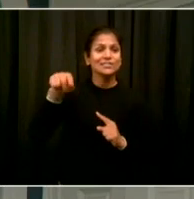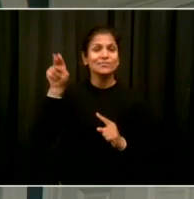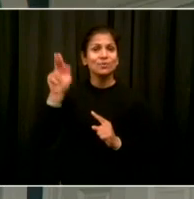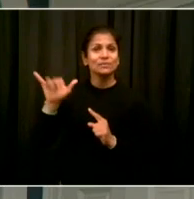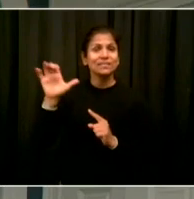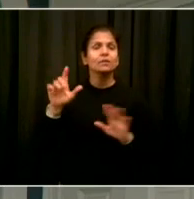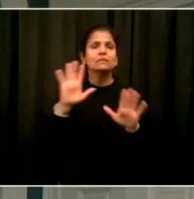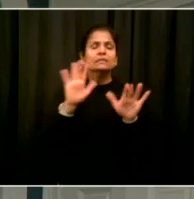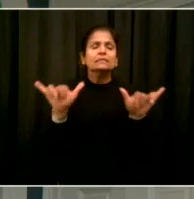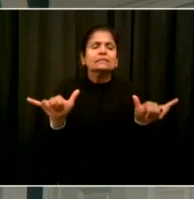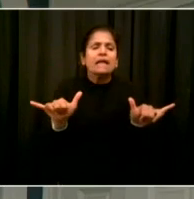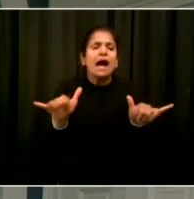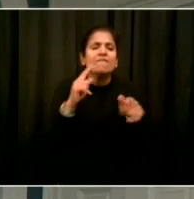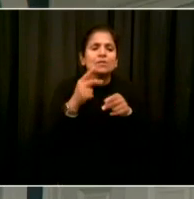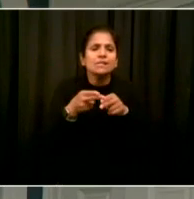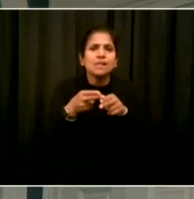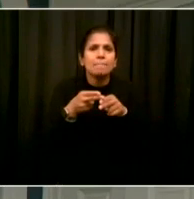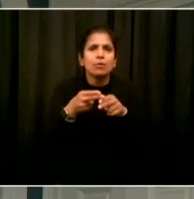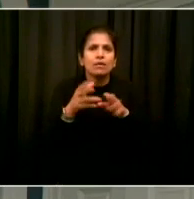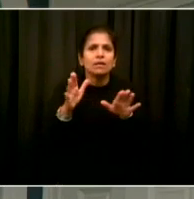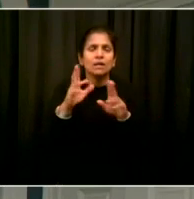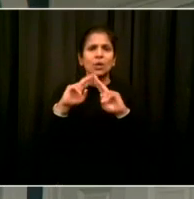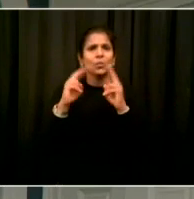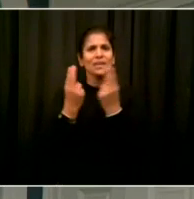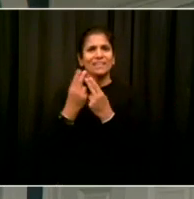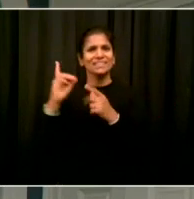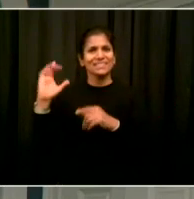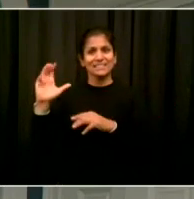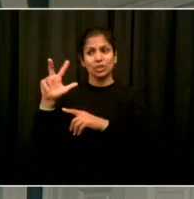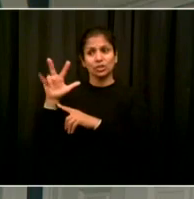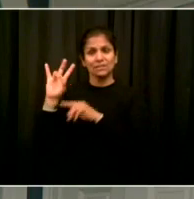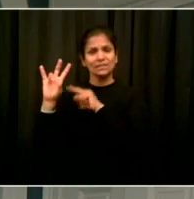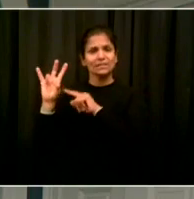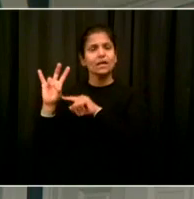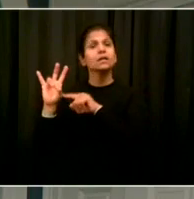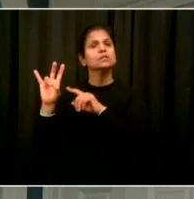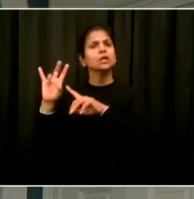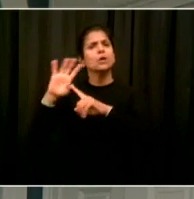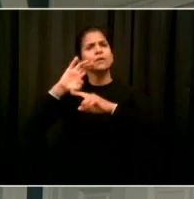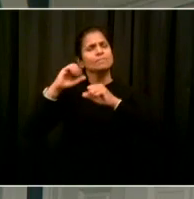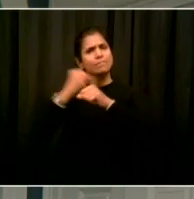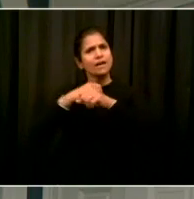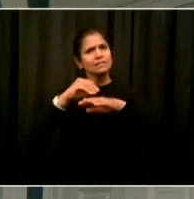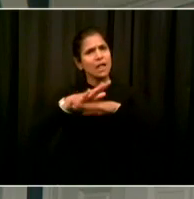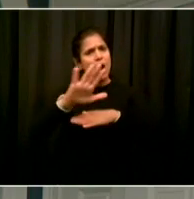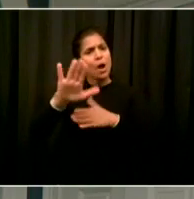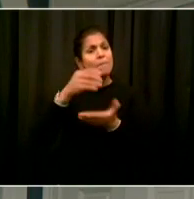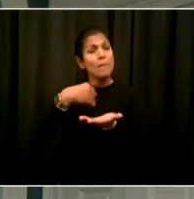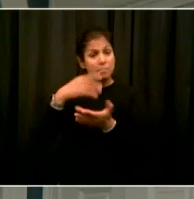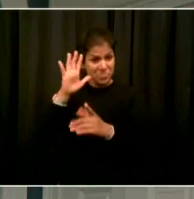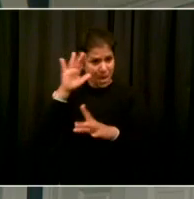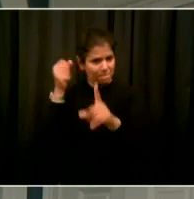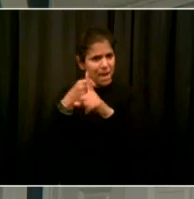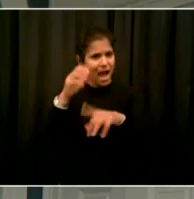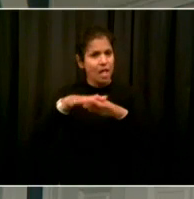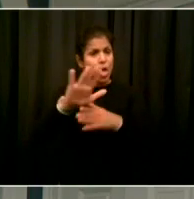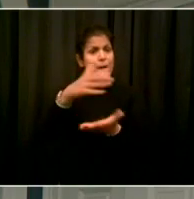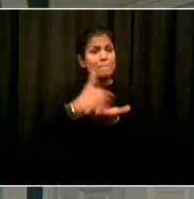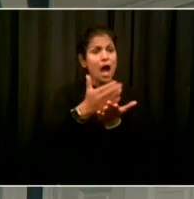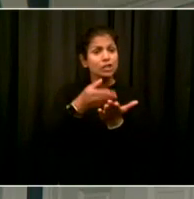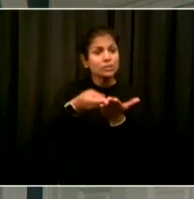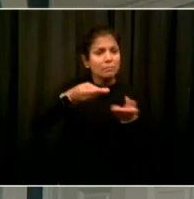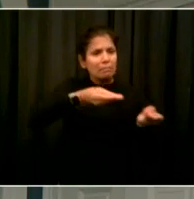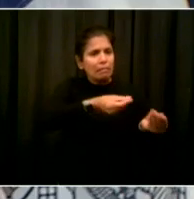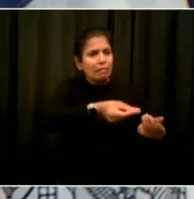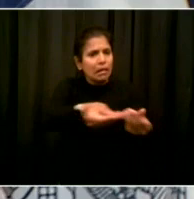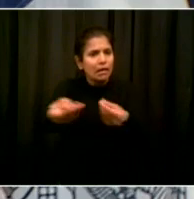with this budget gap in the longer term if you're eventually going to have to pay this off? Aaron, look, I